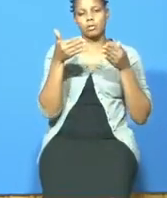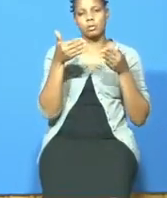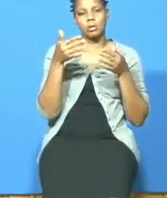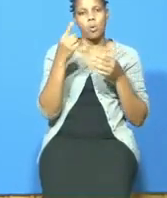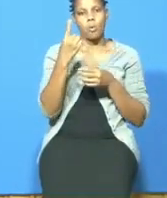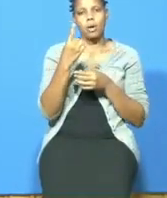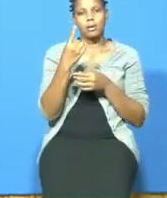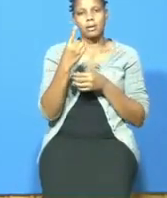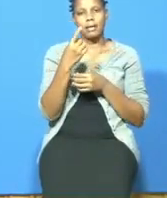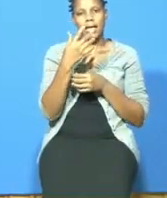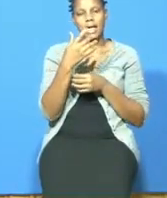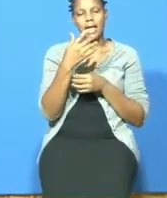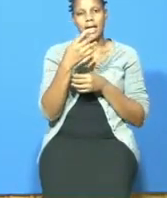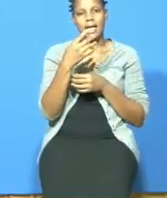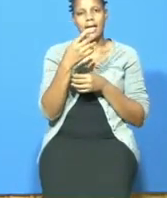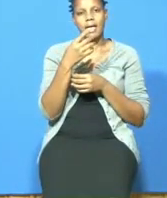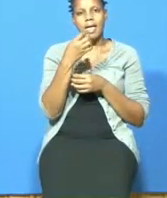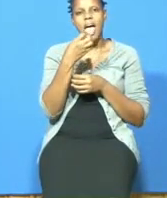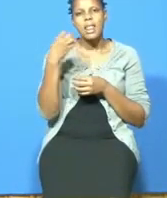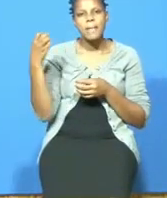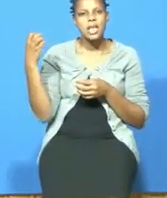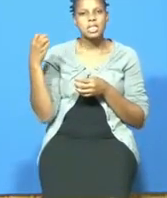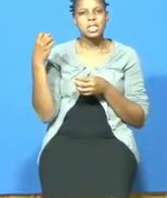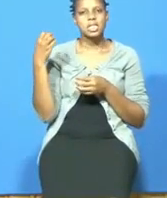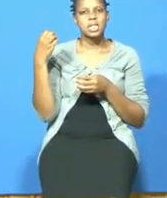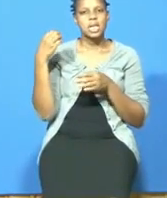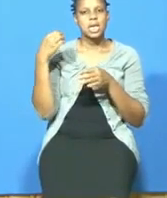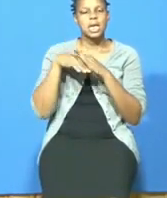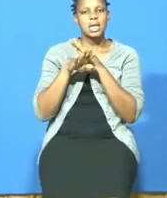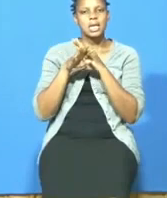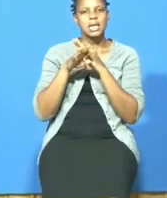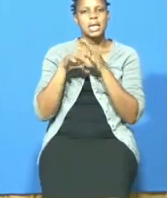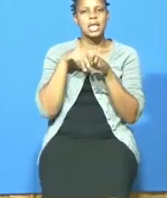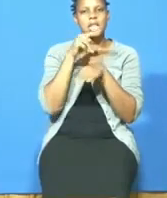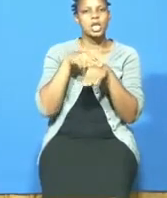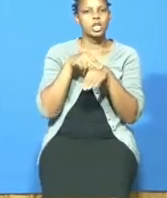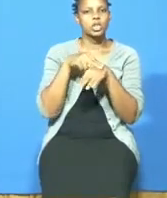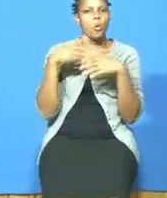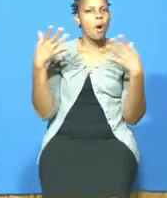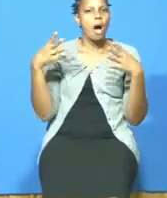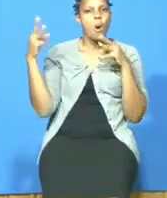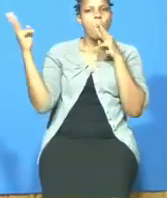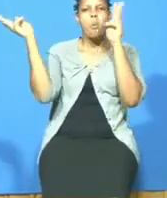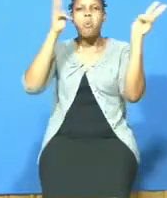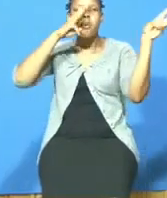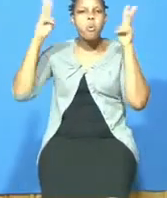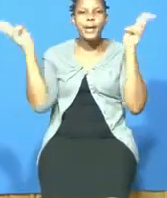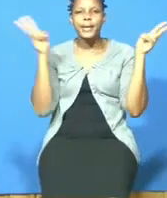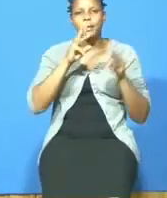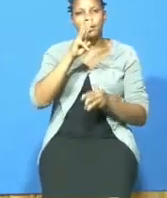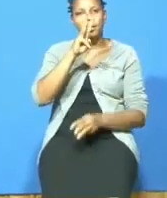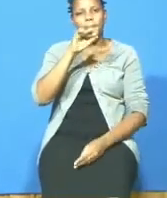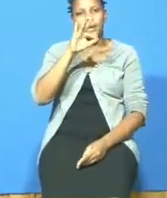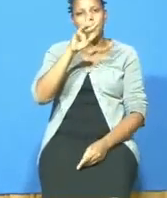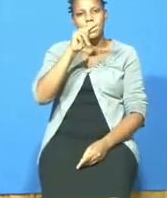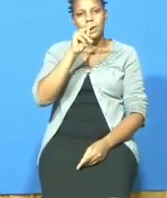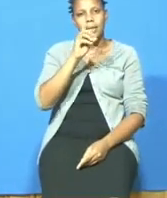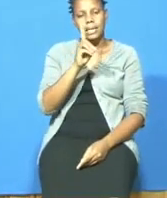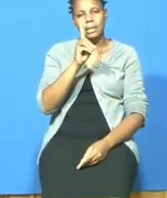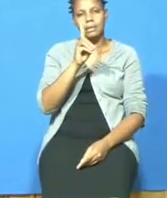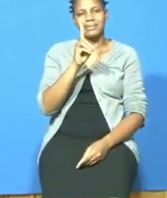wind. Wind. Wind is the natural